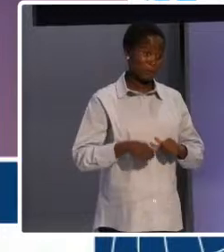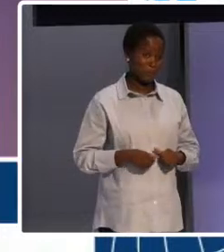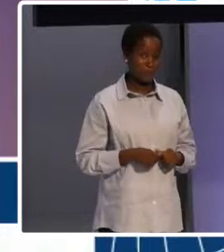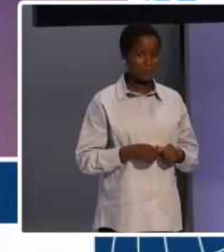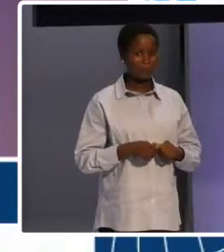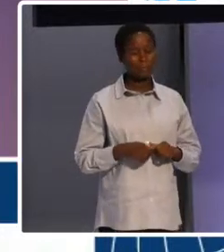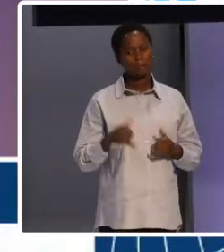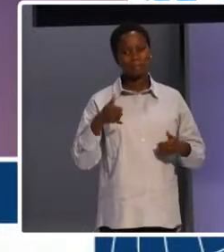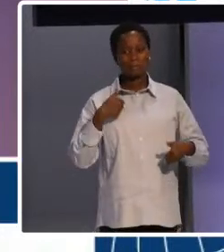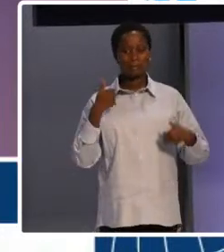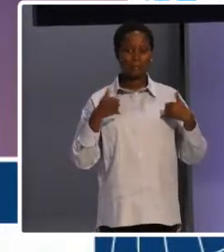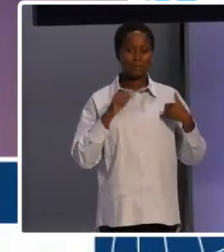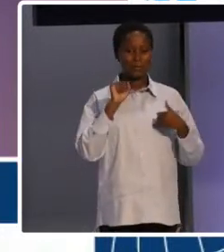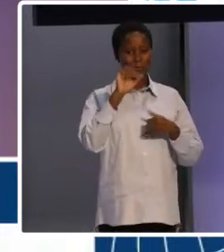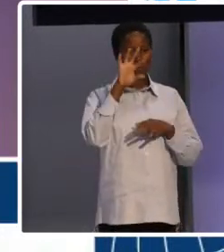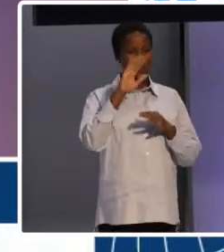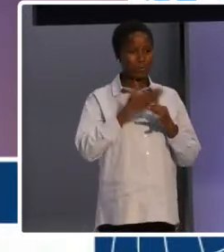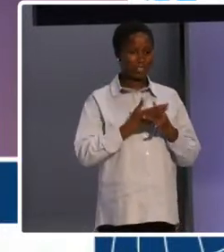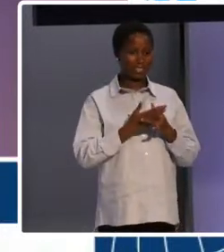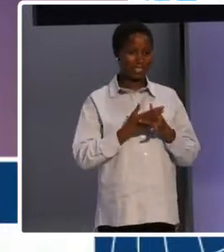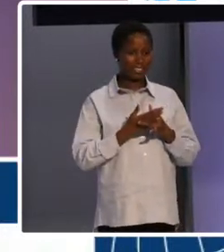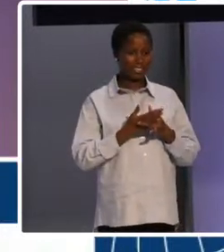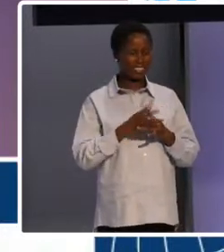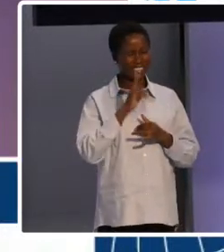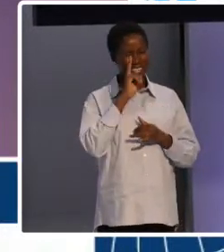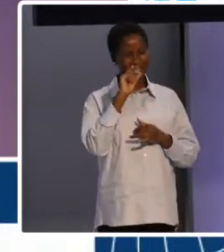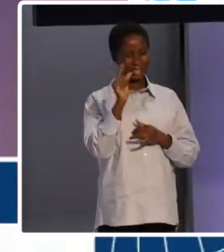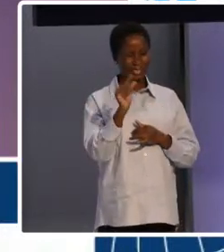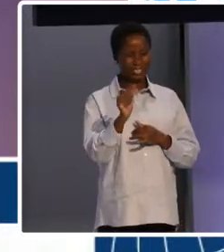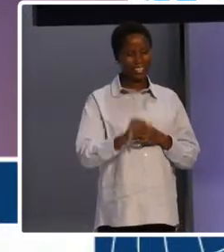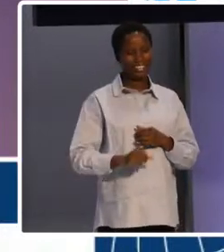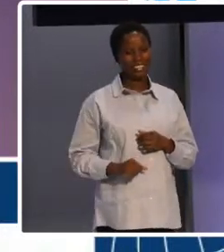Have a great break. See you soon.